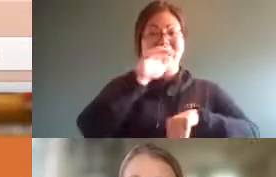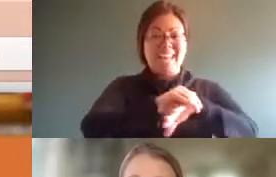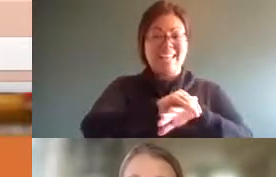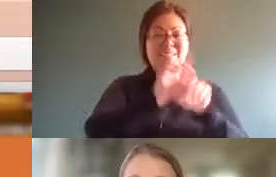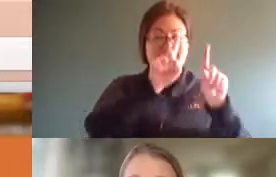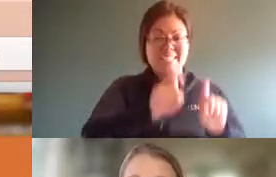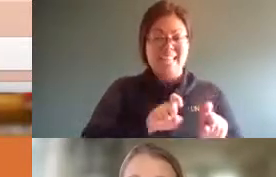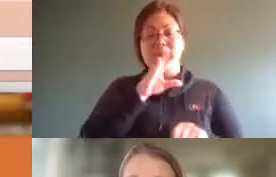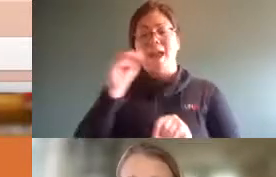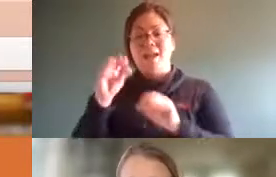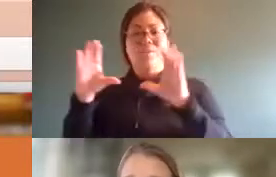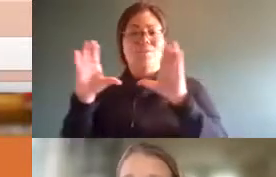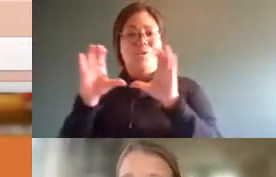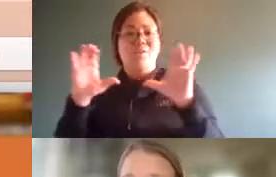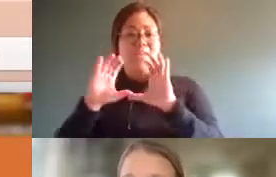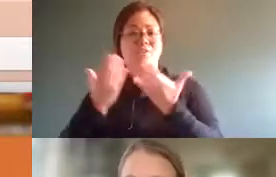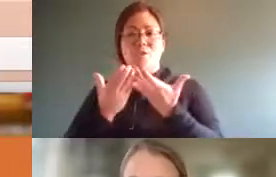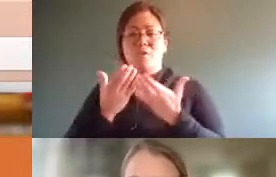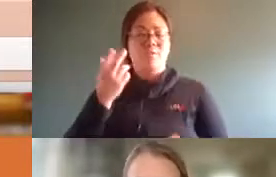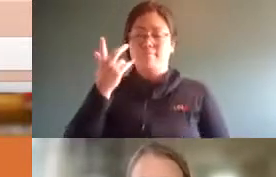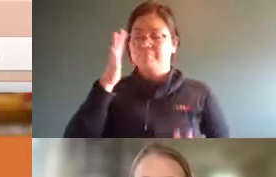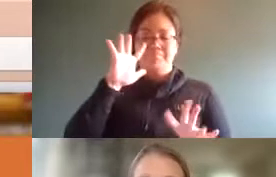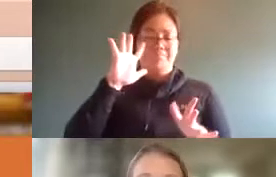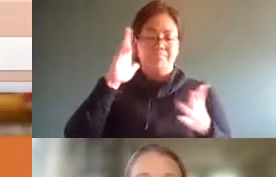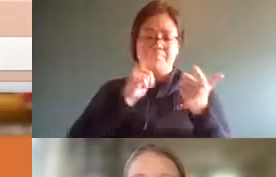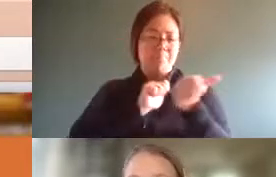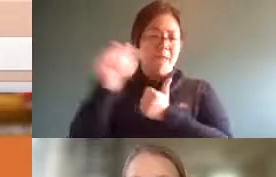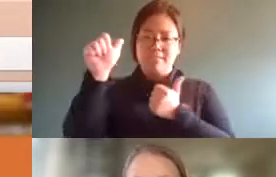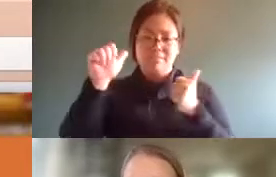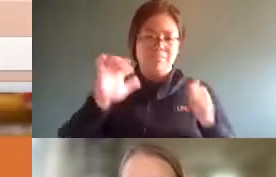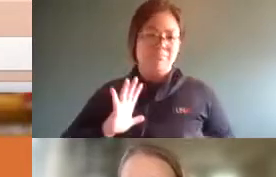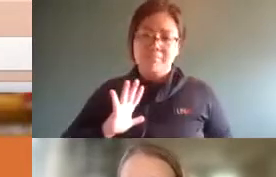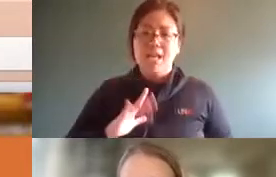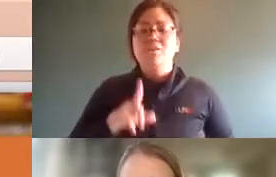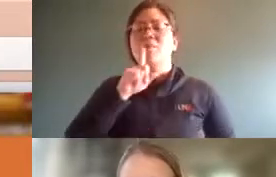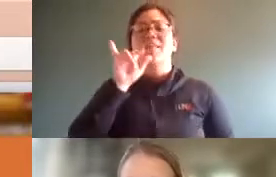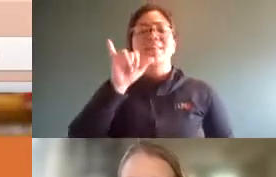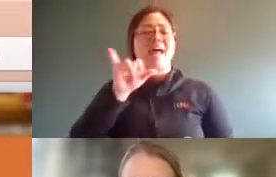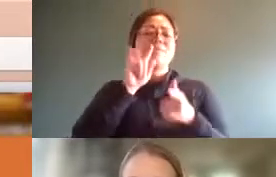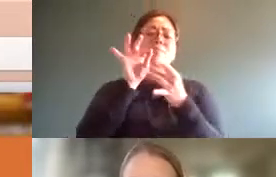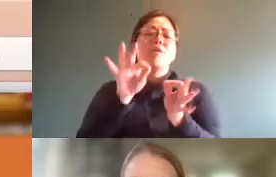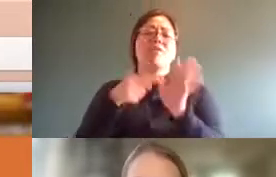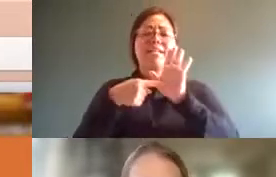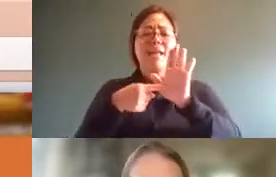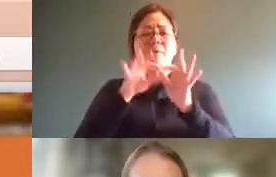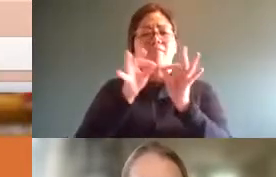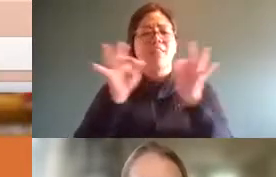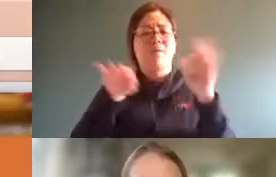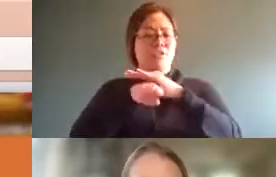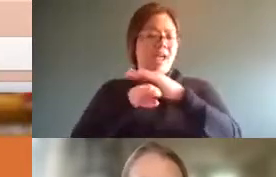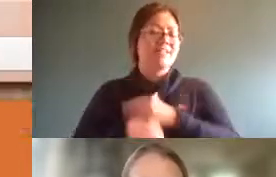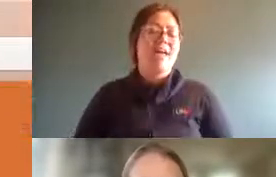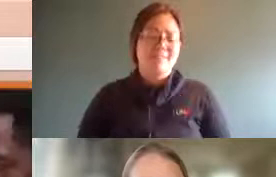and the certification course with flying colors. So perfect example of language access in action.